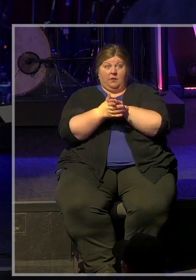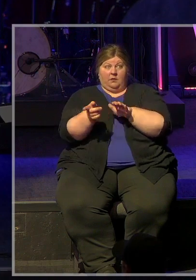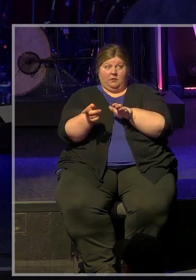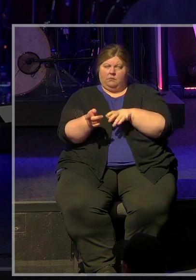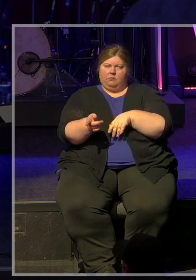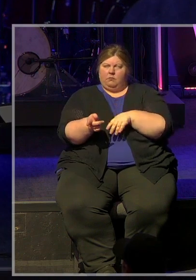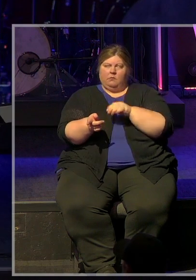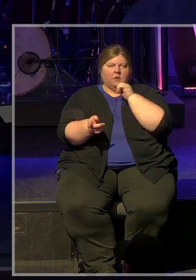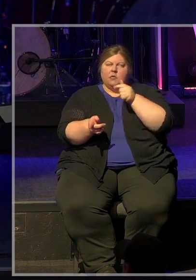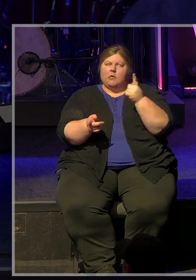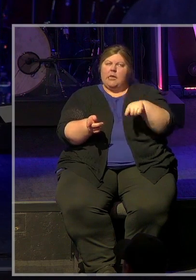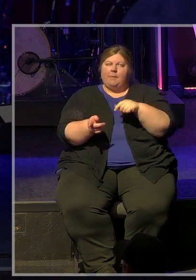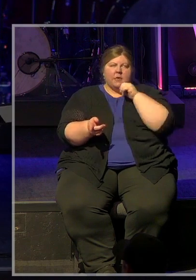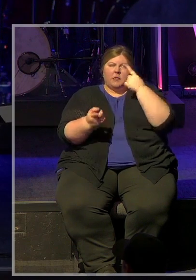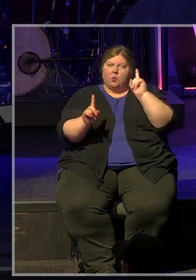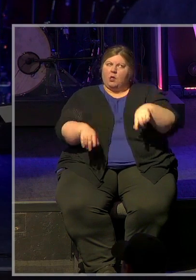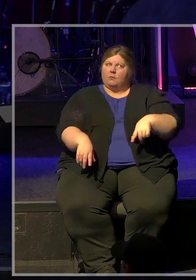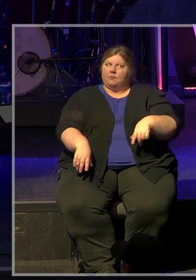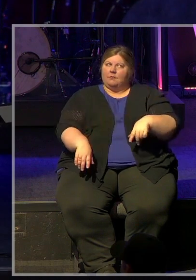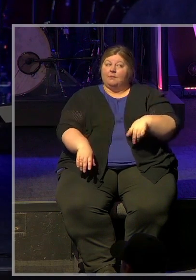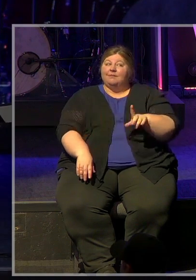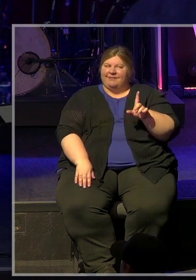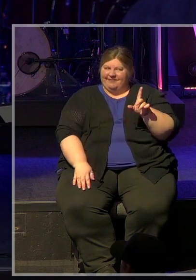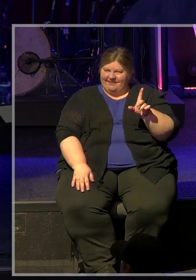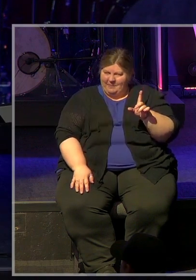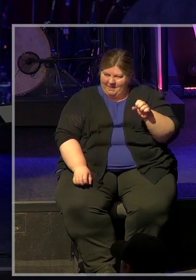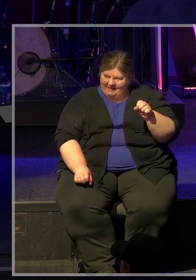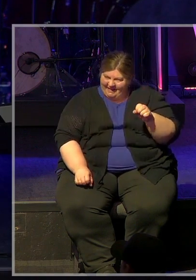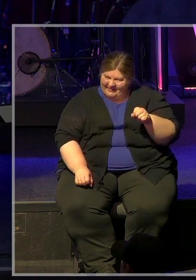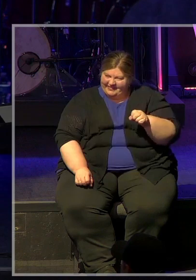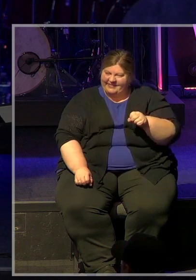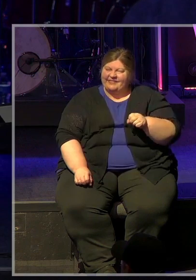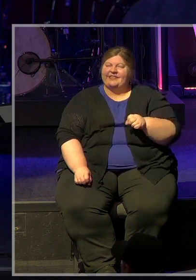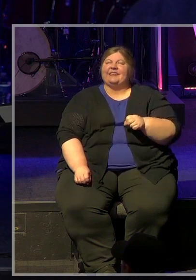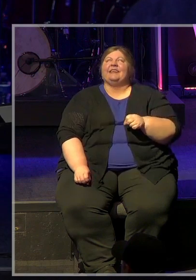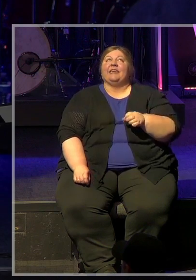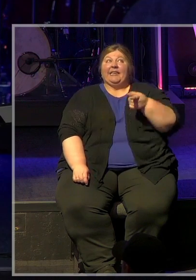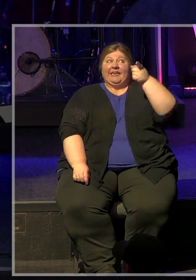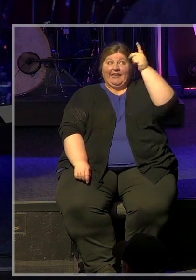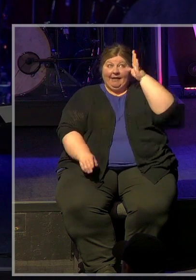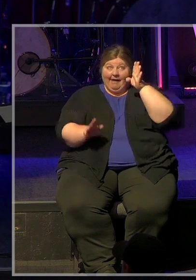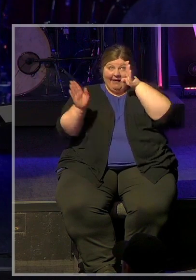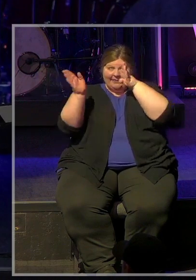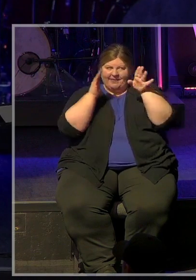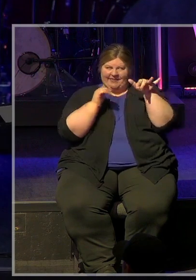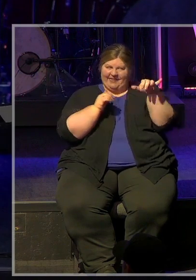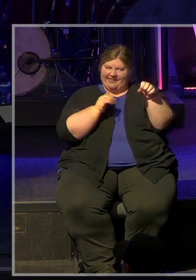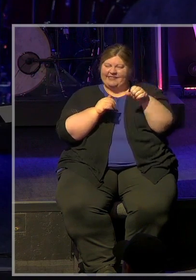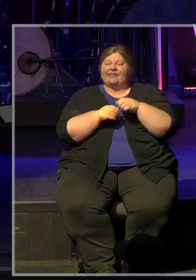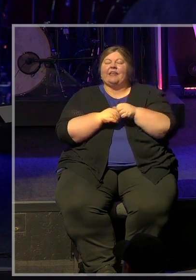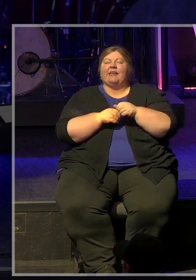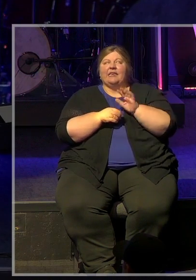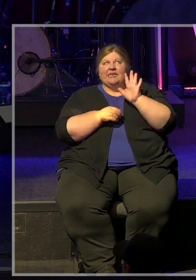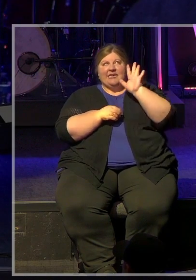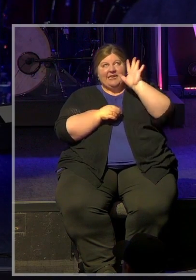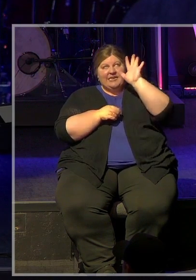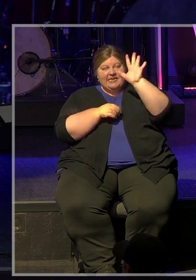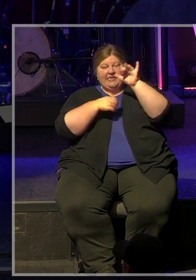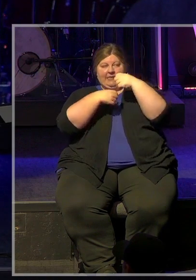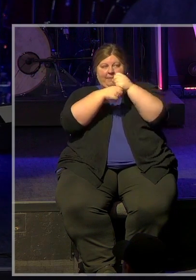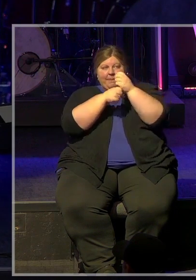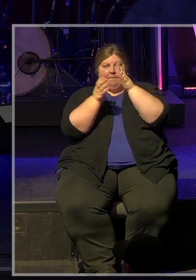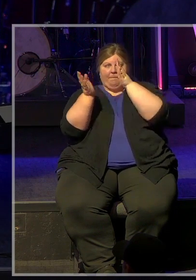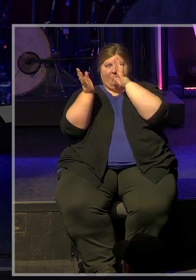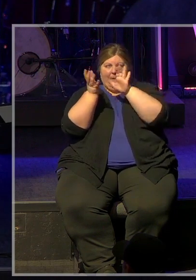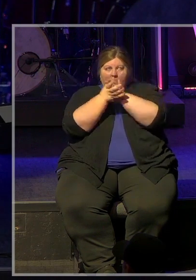doesn't happen and it doesn't work. But it does. It does in God's economy. How God created marriage at the very beginning,